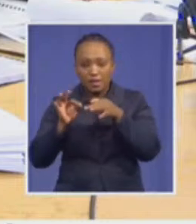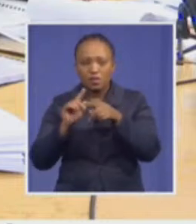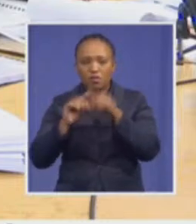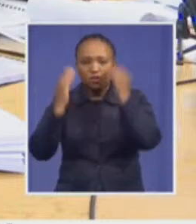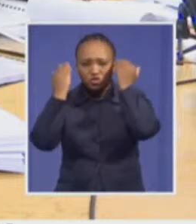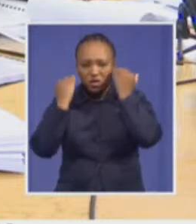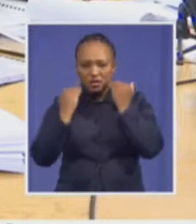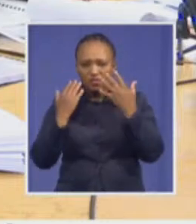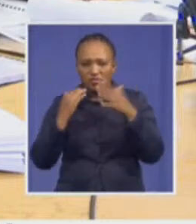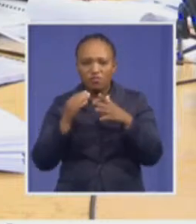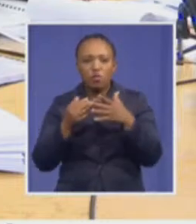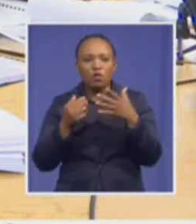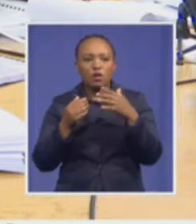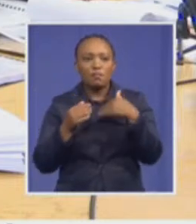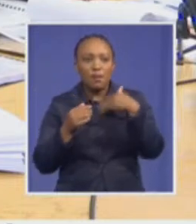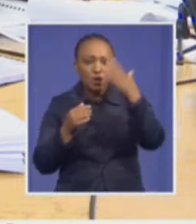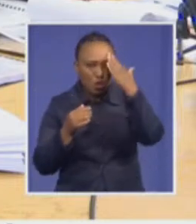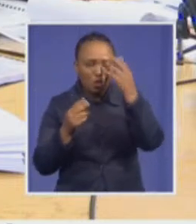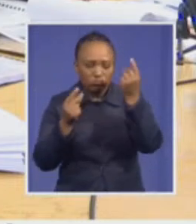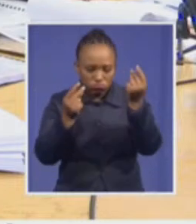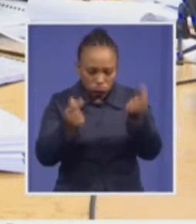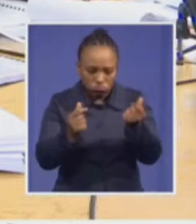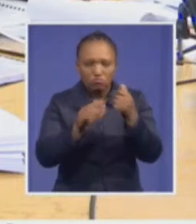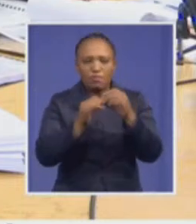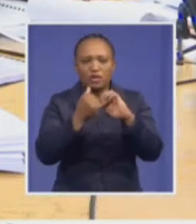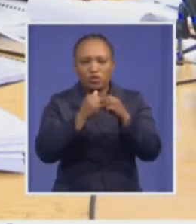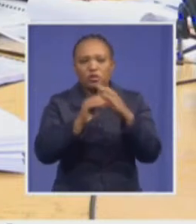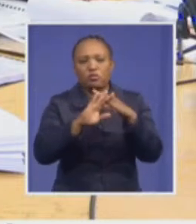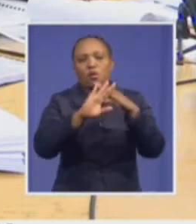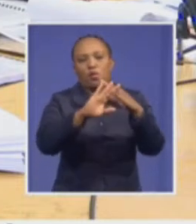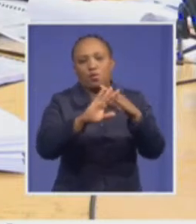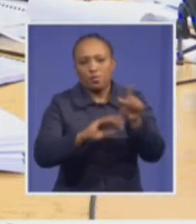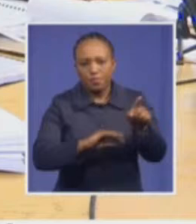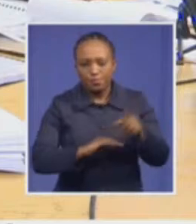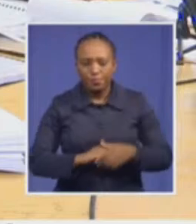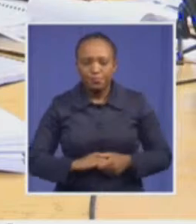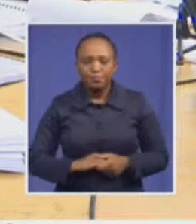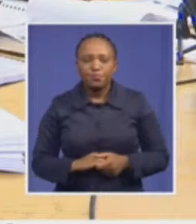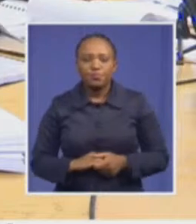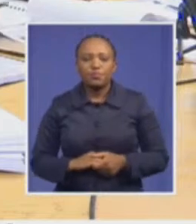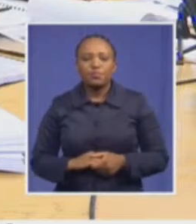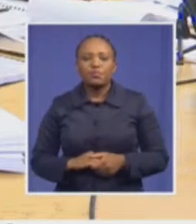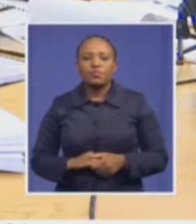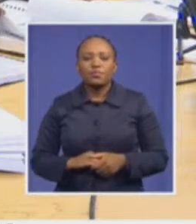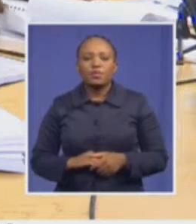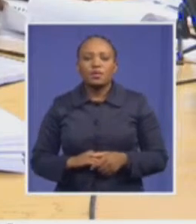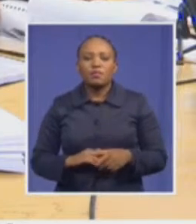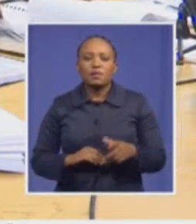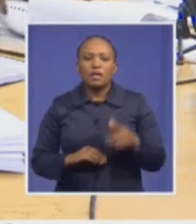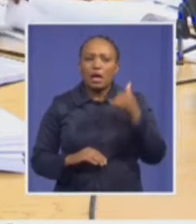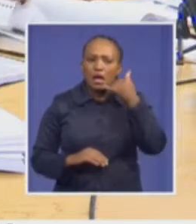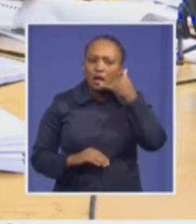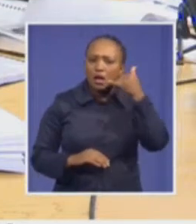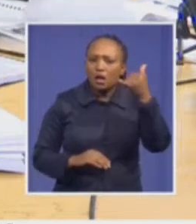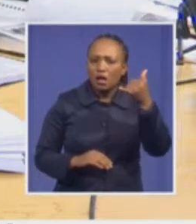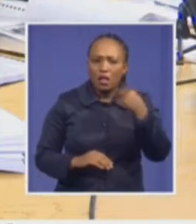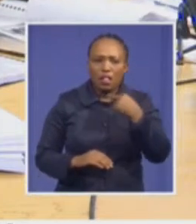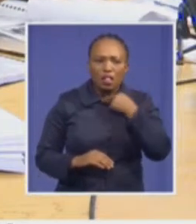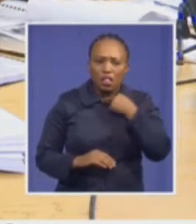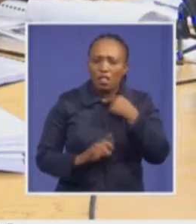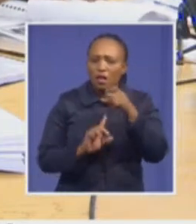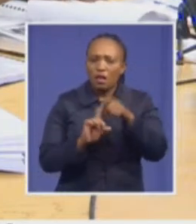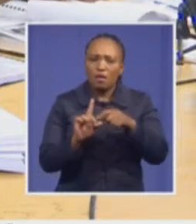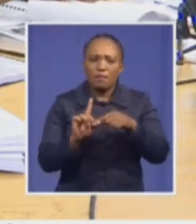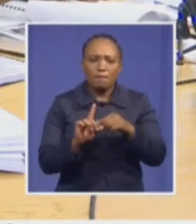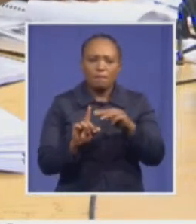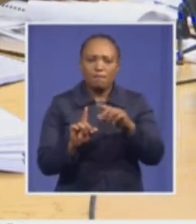avoid it. I also don't get hold of Melin. I then resort to dropping